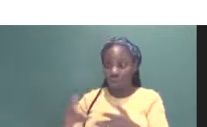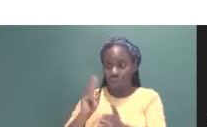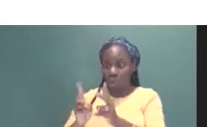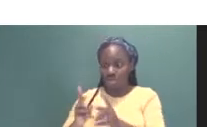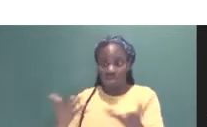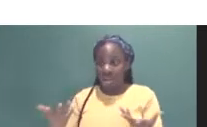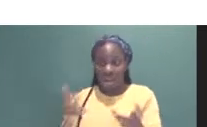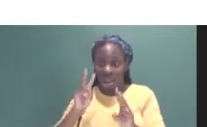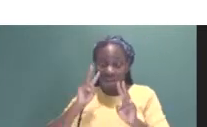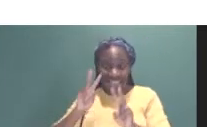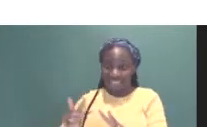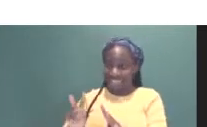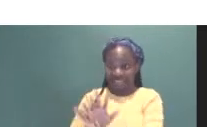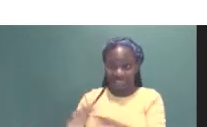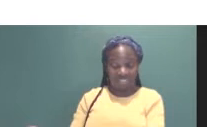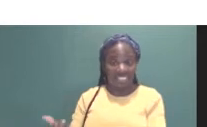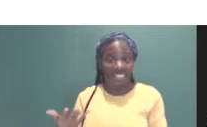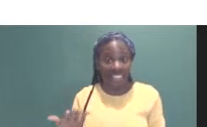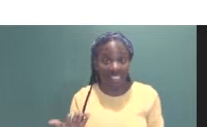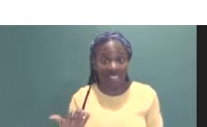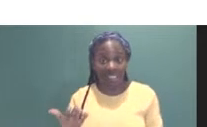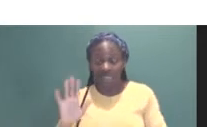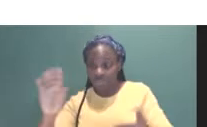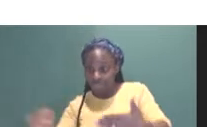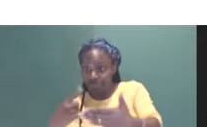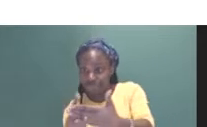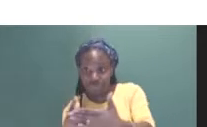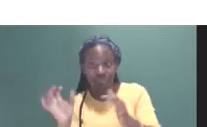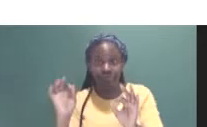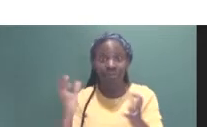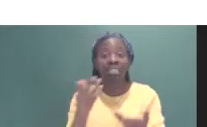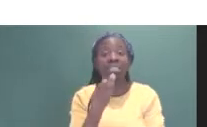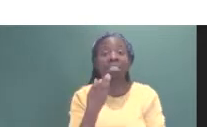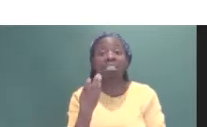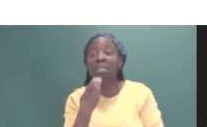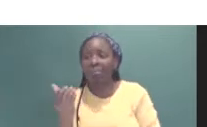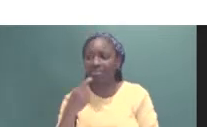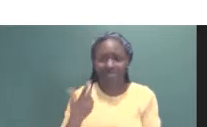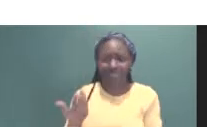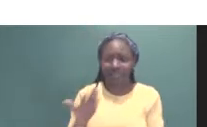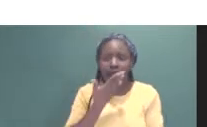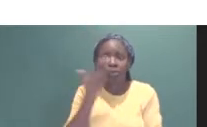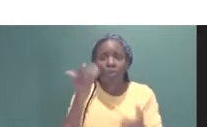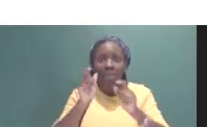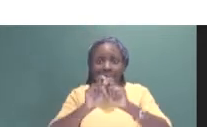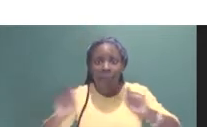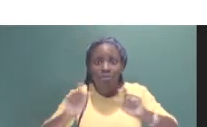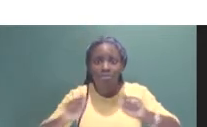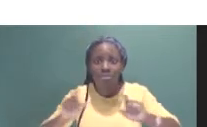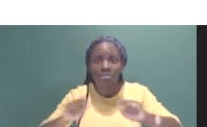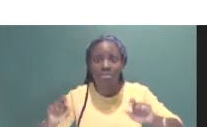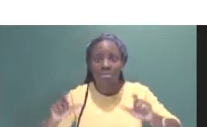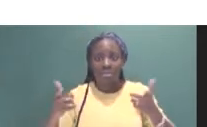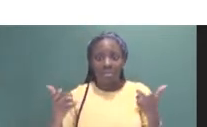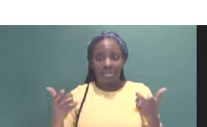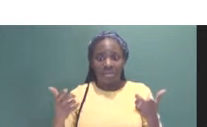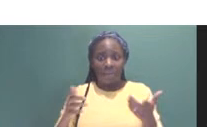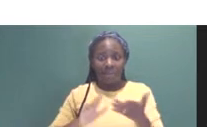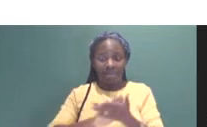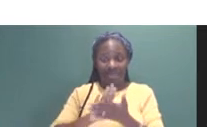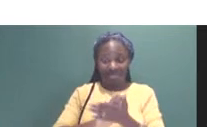interpreters. Others could, well, there was no captioning, so those who were